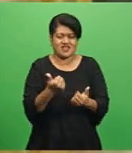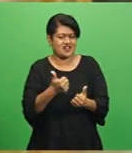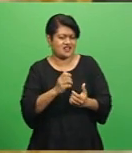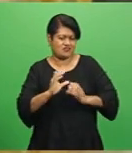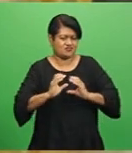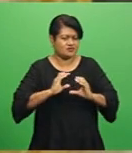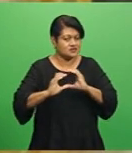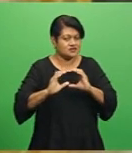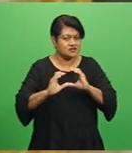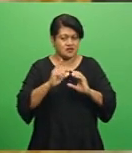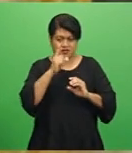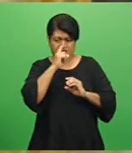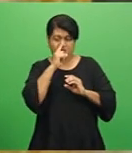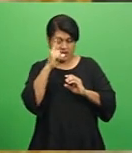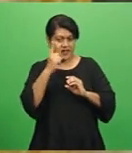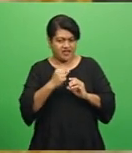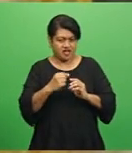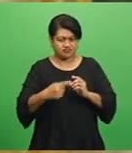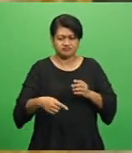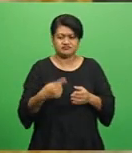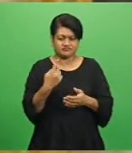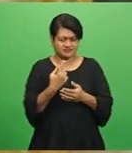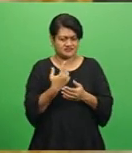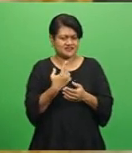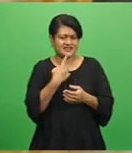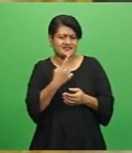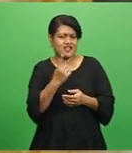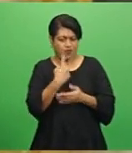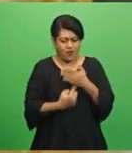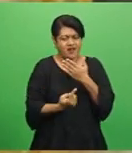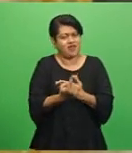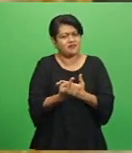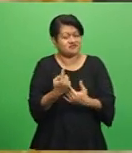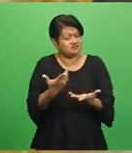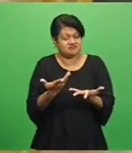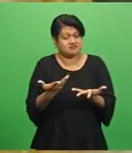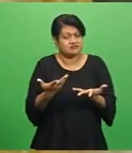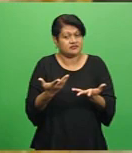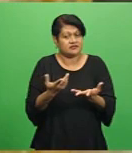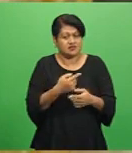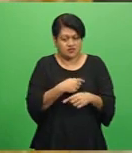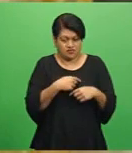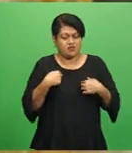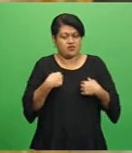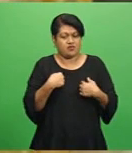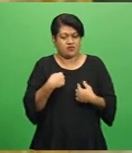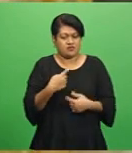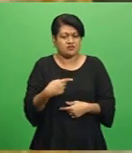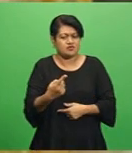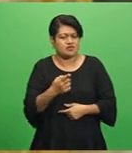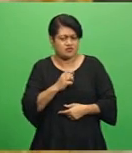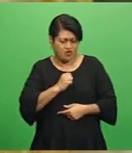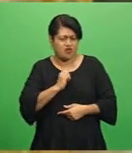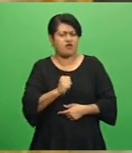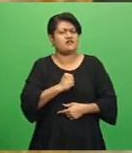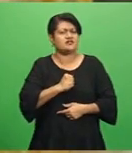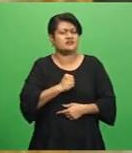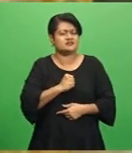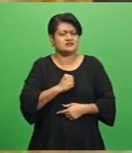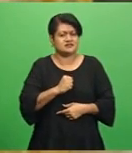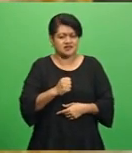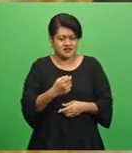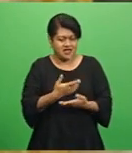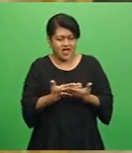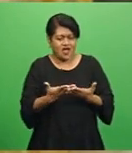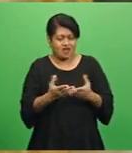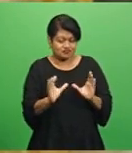People can raise whatever they want to raise. We will meet it with the way a democratic people meet